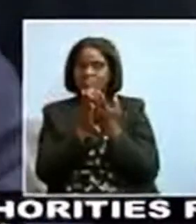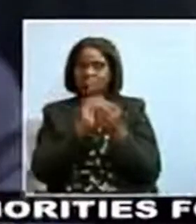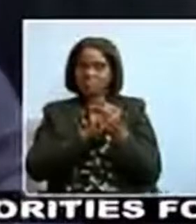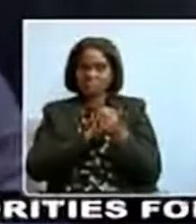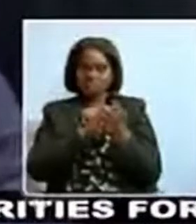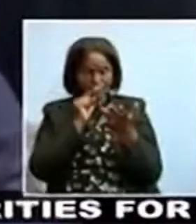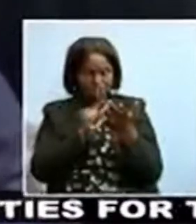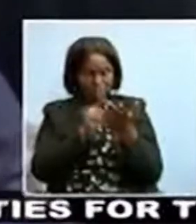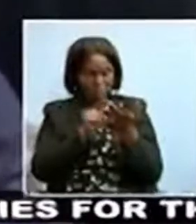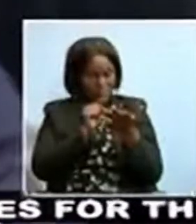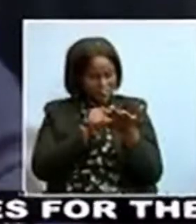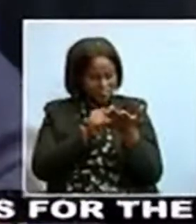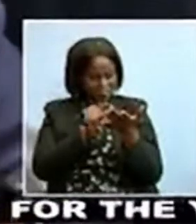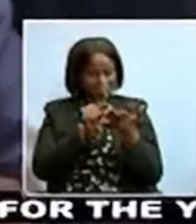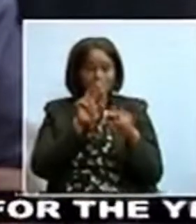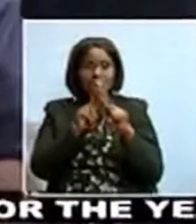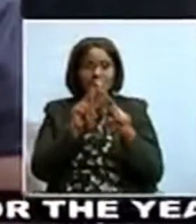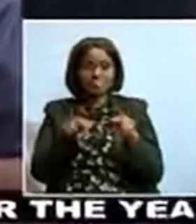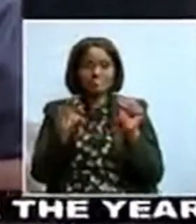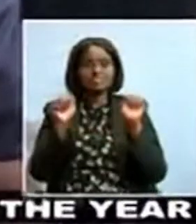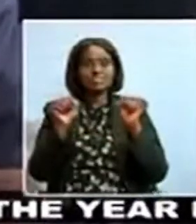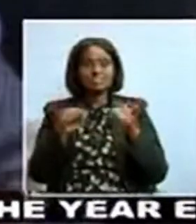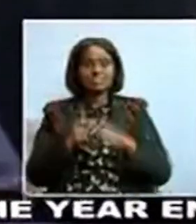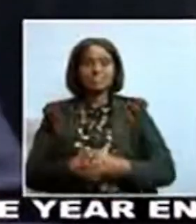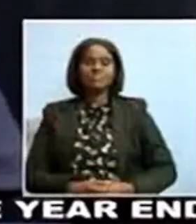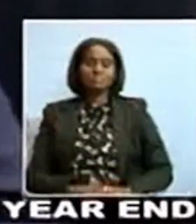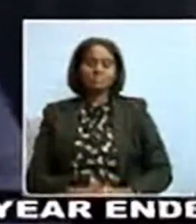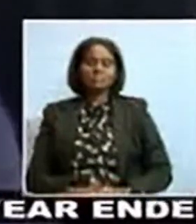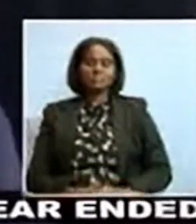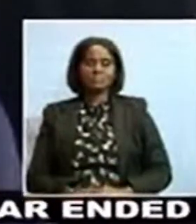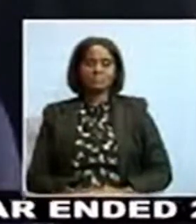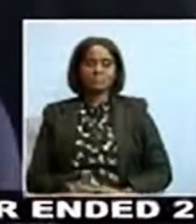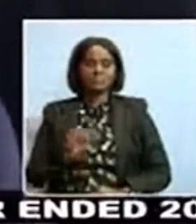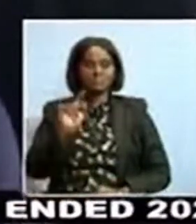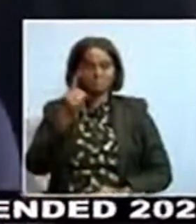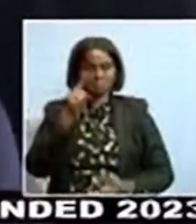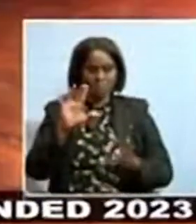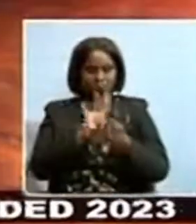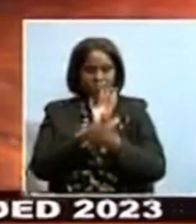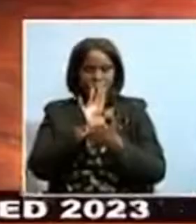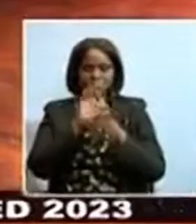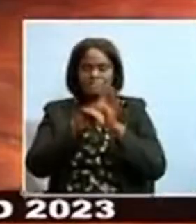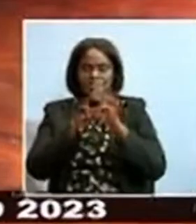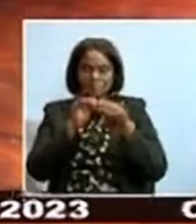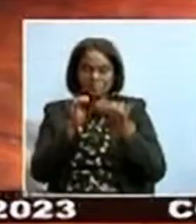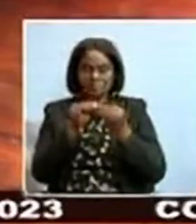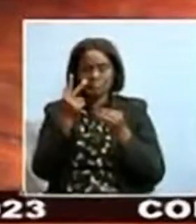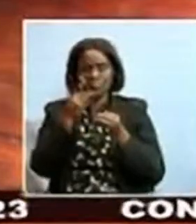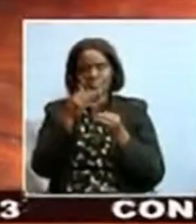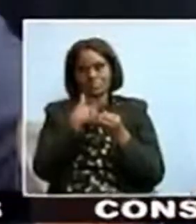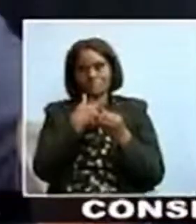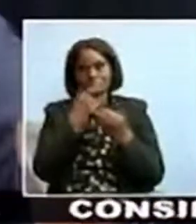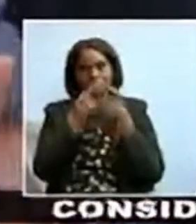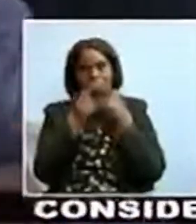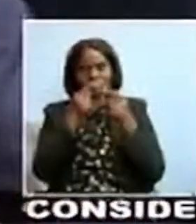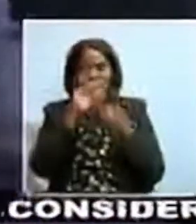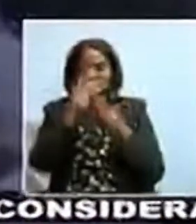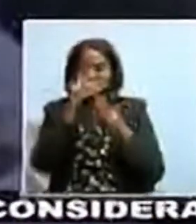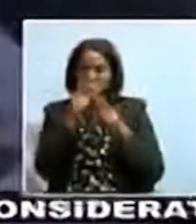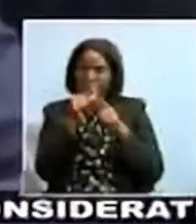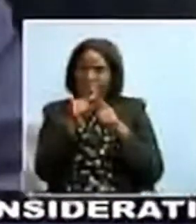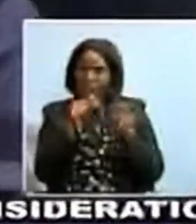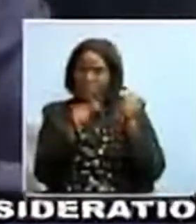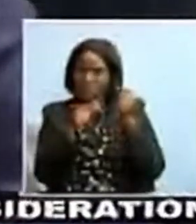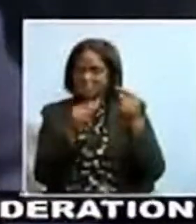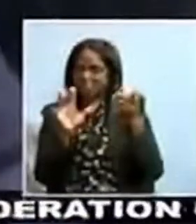Is it this one, Chair? No. The first document on Appendix 9. You have said your words. I'm taking your words. The